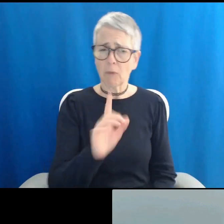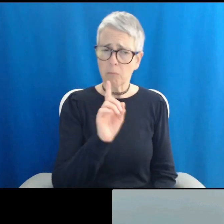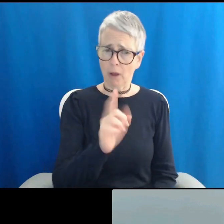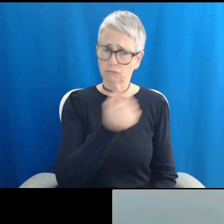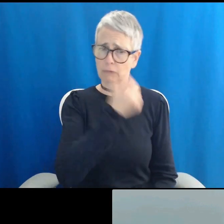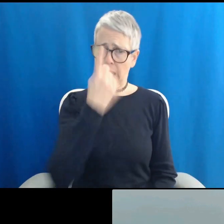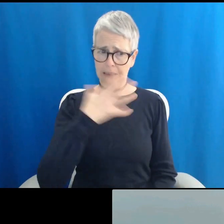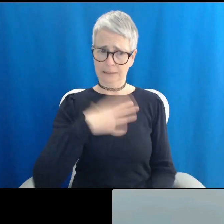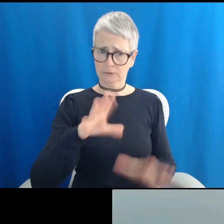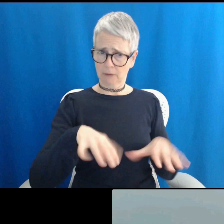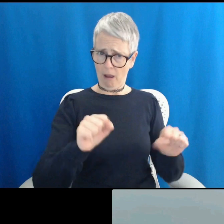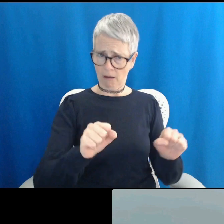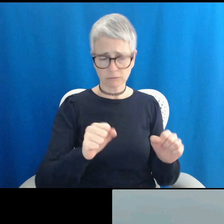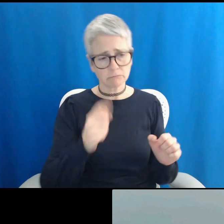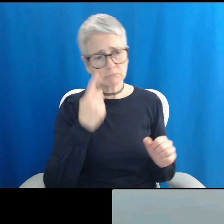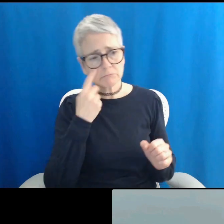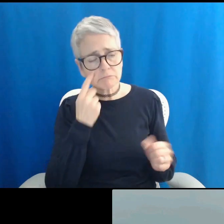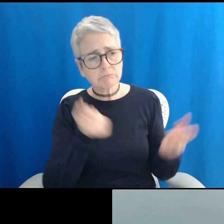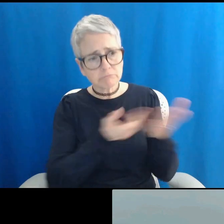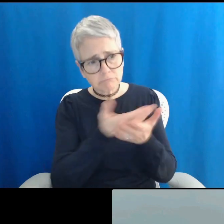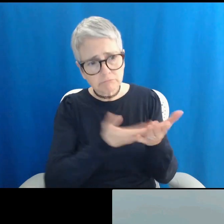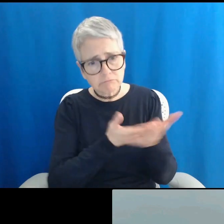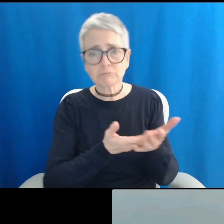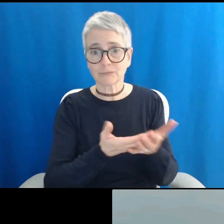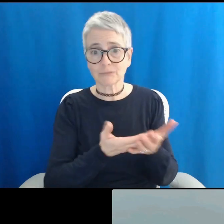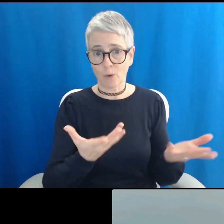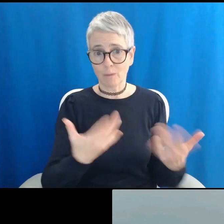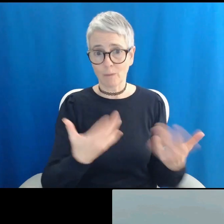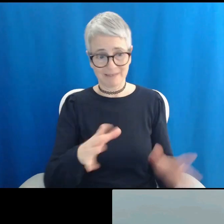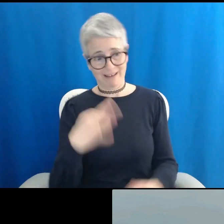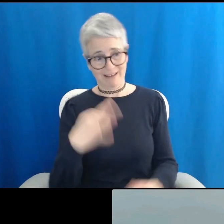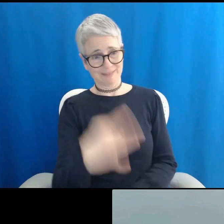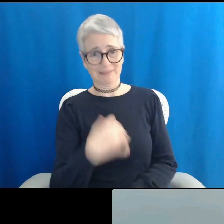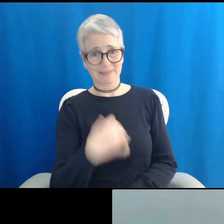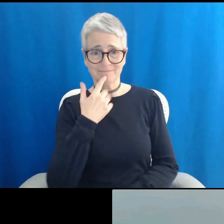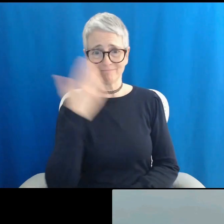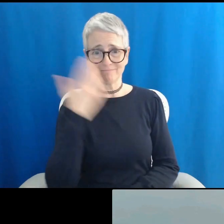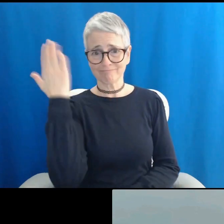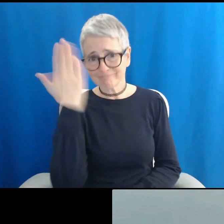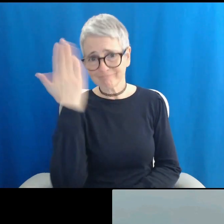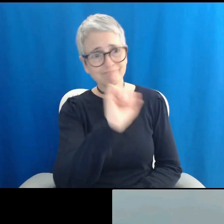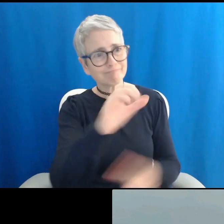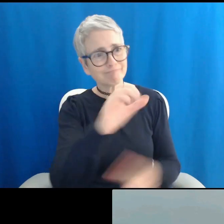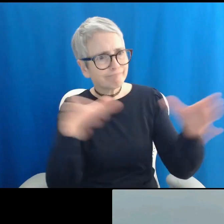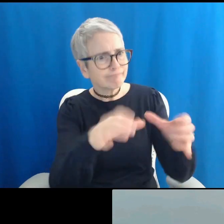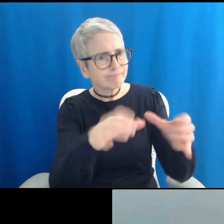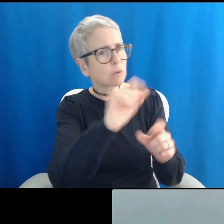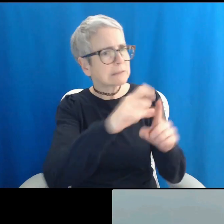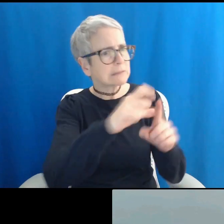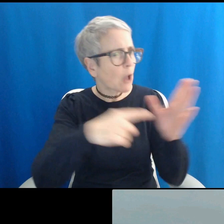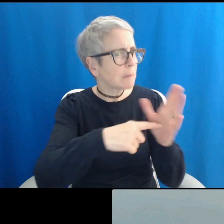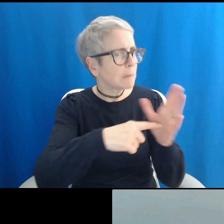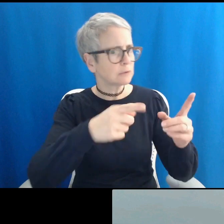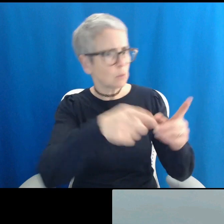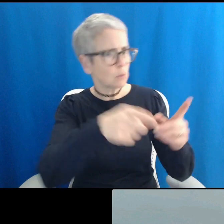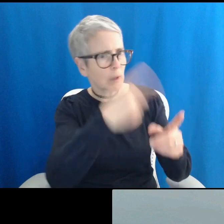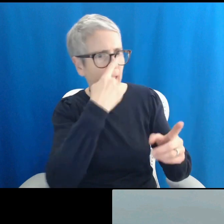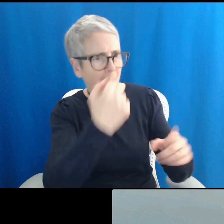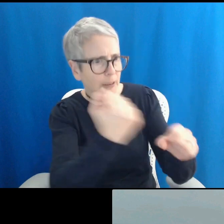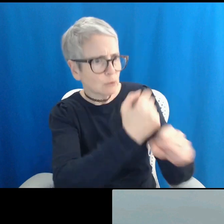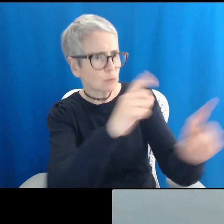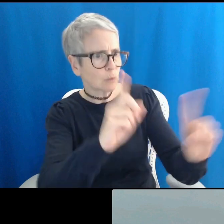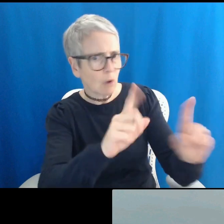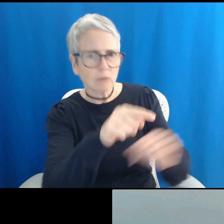committees in terms of, you know, can you present the findings to, you know, what is it that you're doing in your department? How can we all change